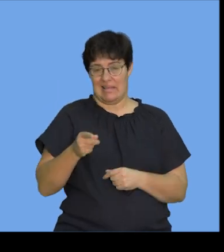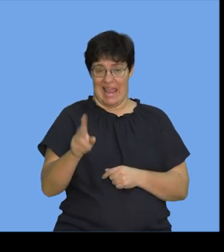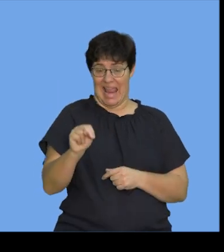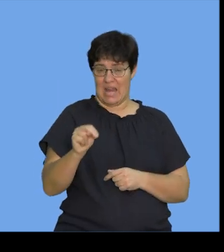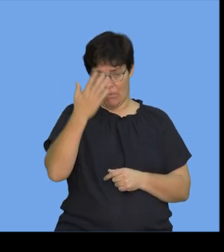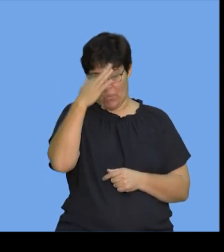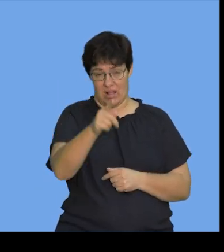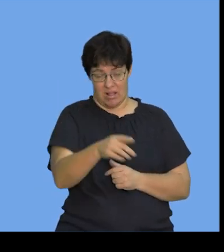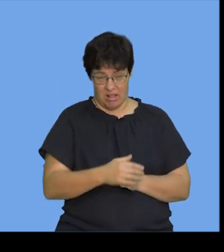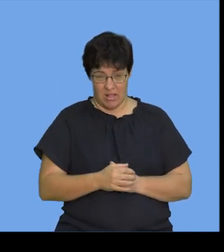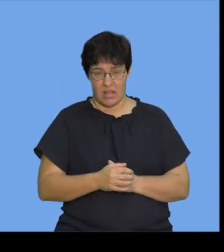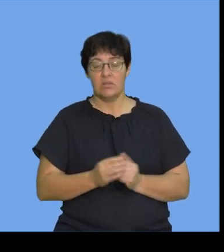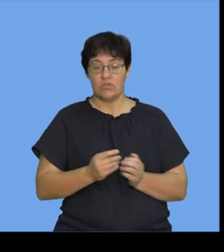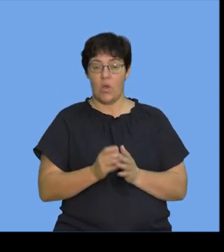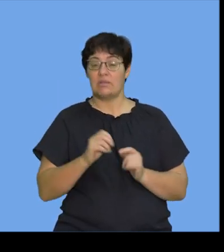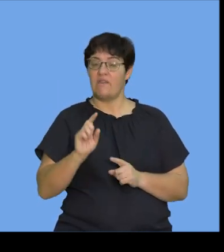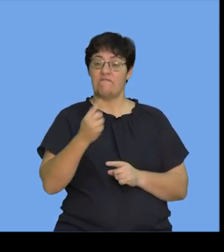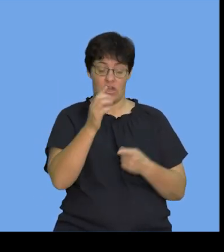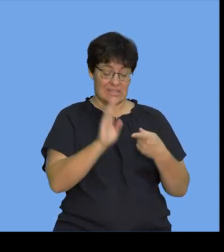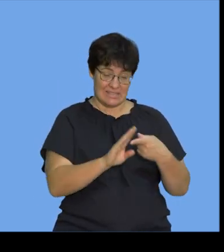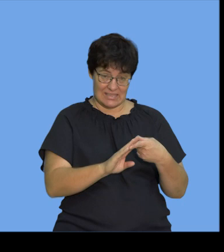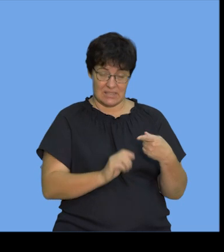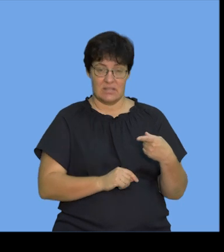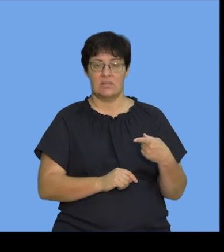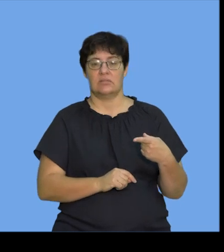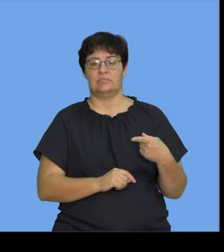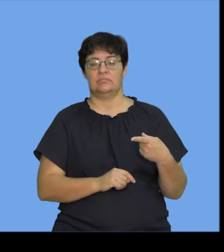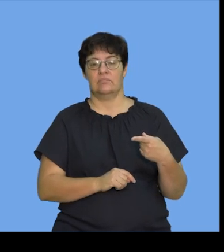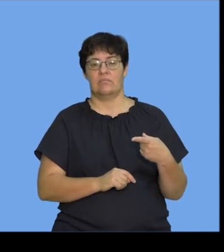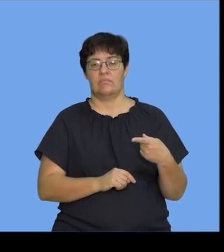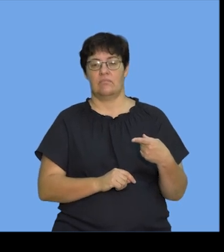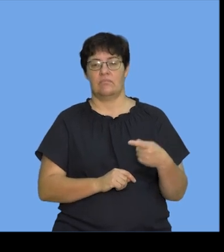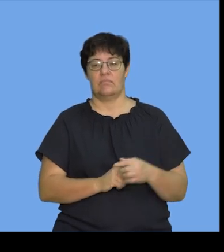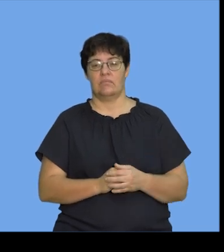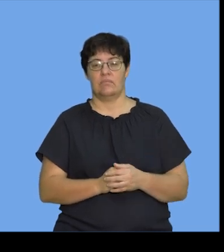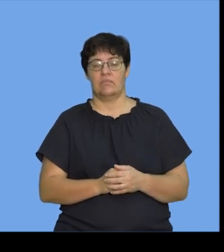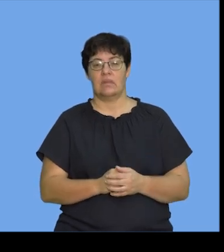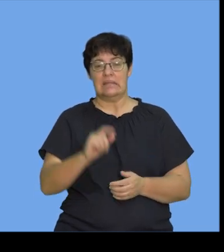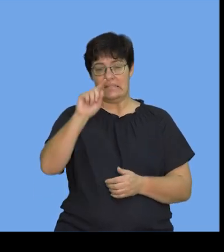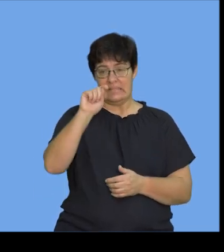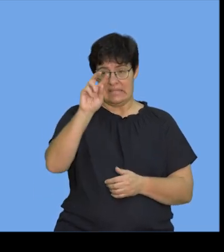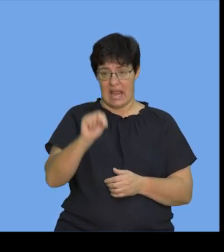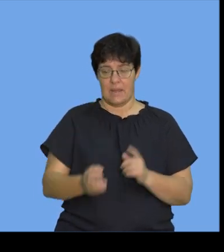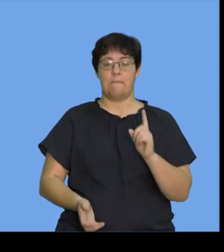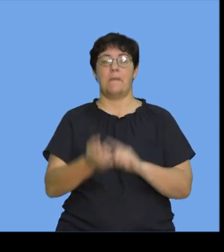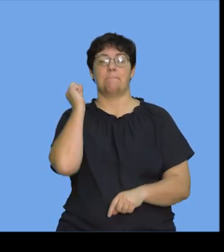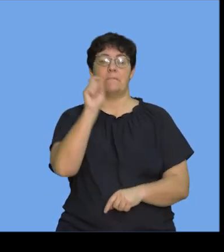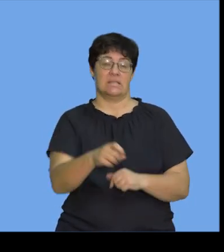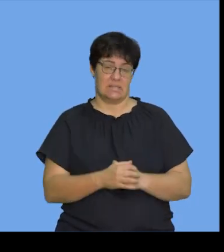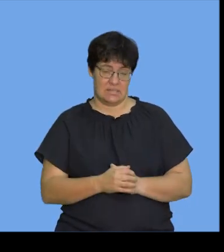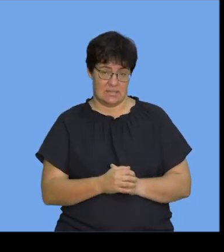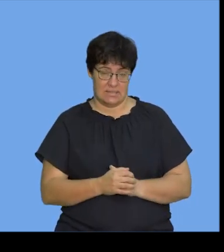of expanding, your first step will be to find Tn, right? Which is